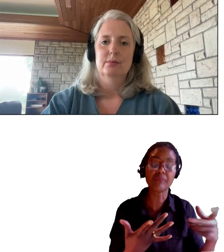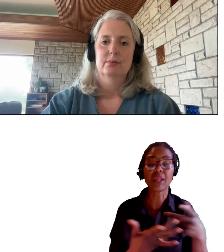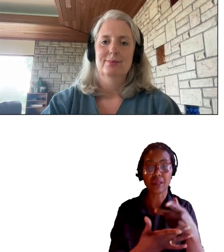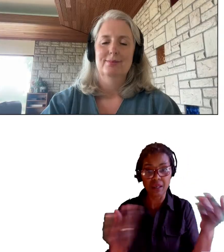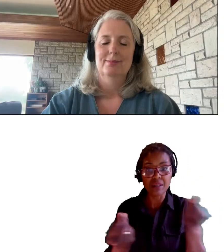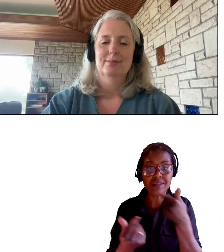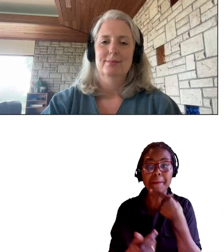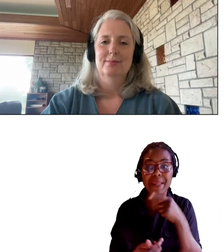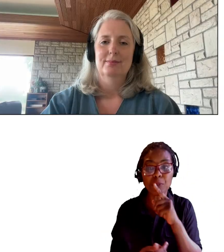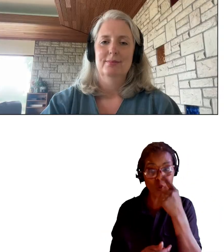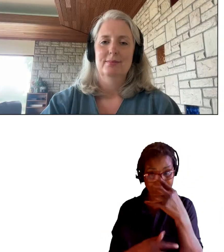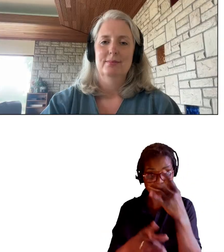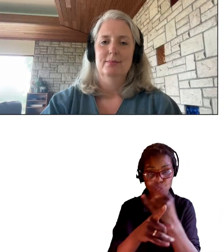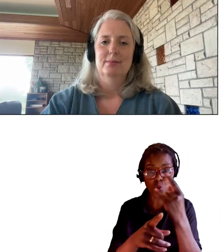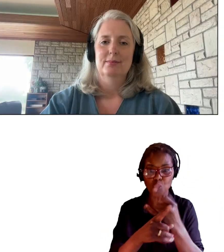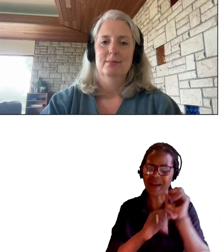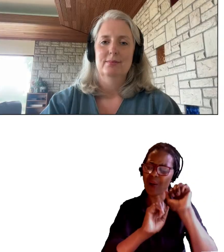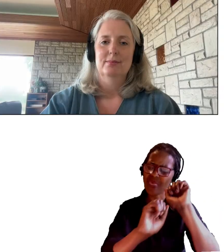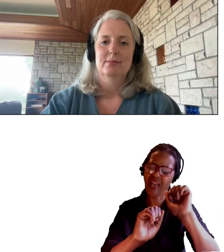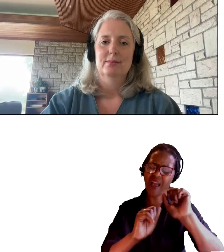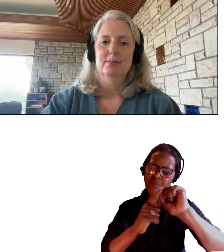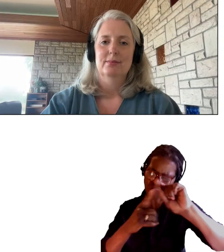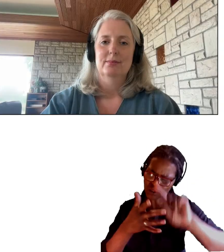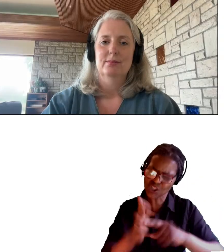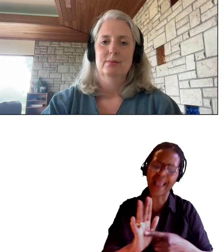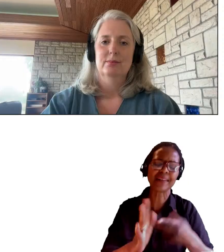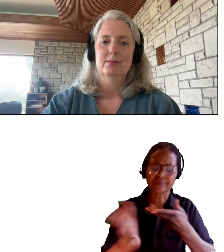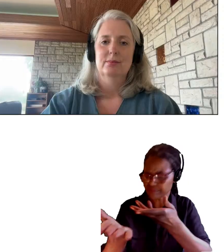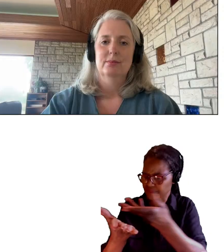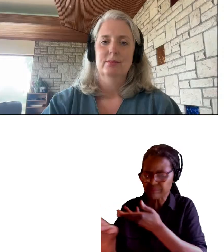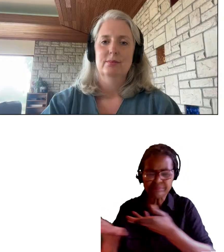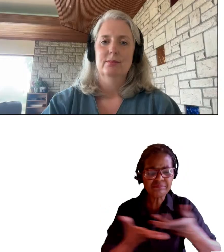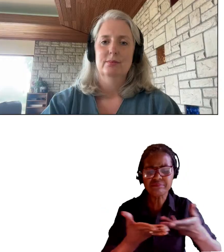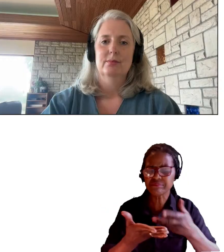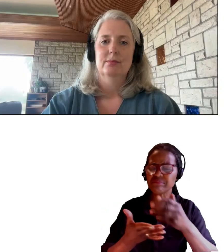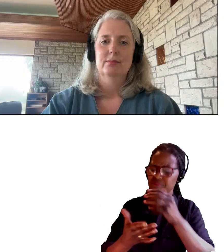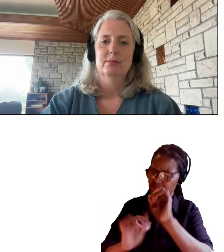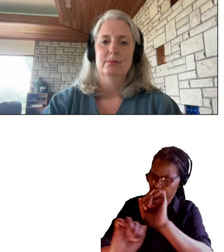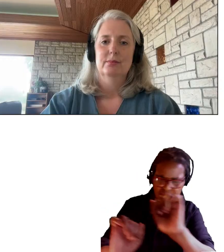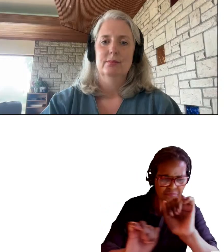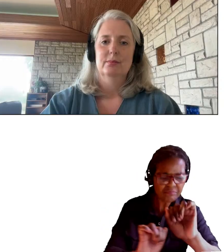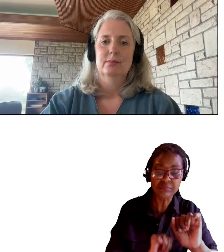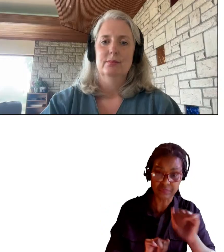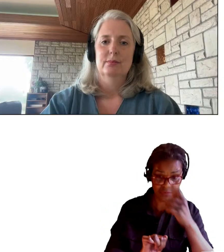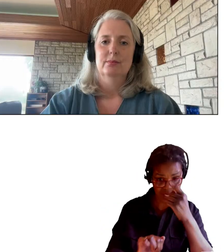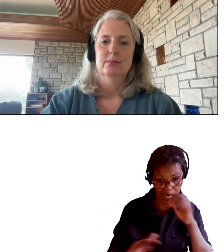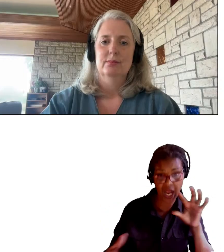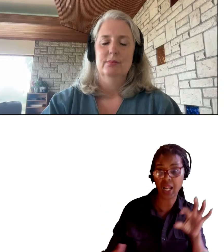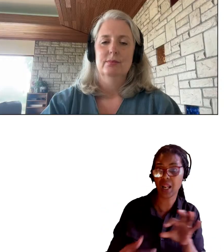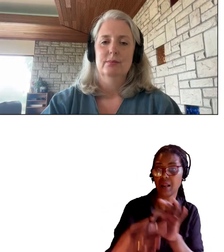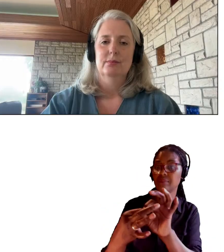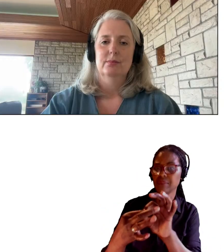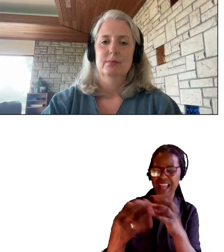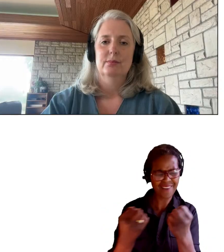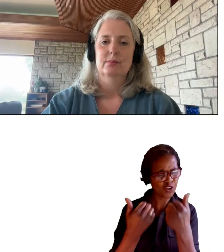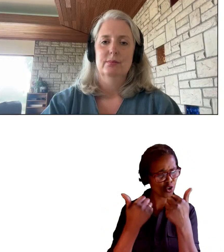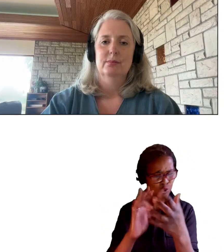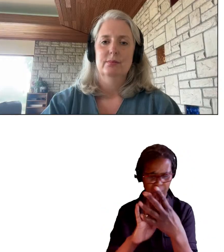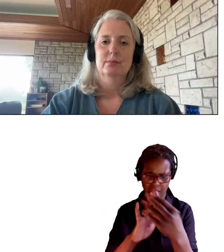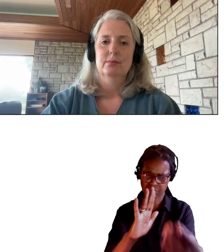know, where, you know, what stage they were at. So, I mean, there's some good examples,